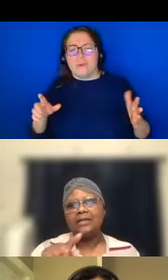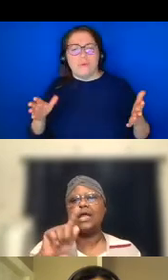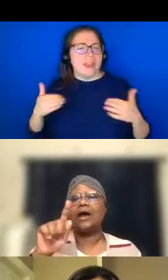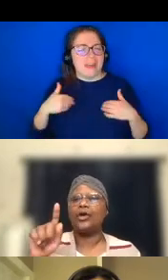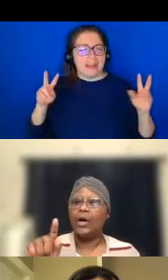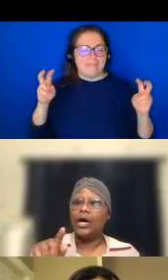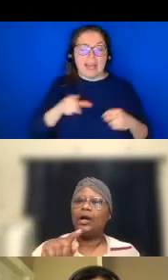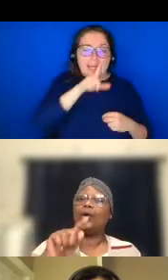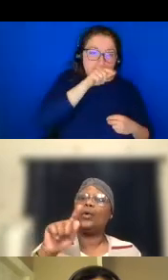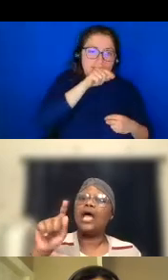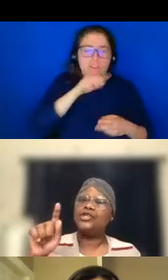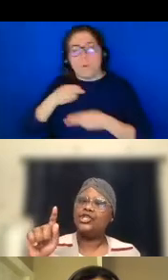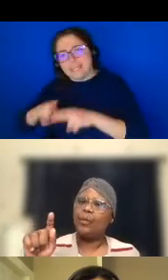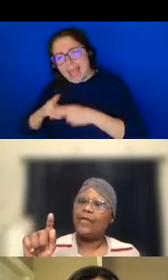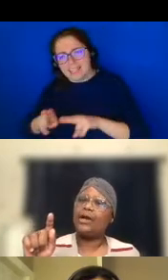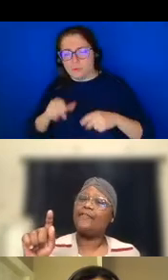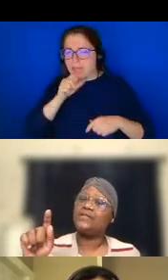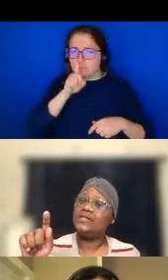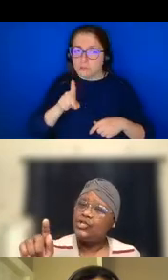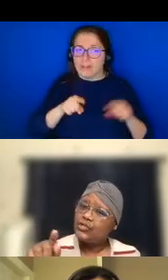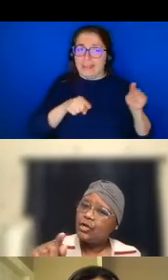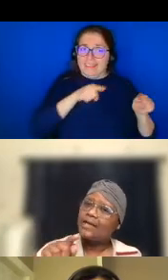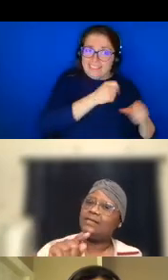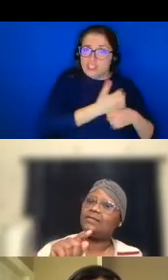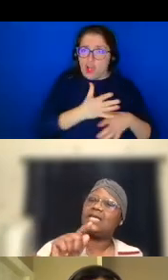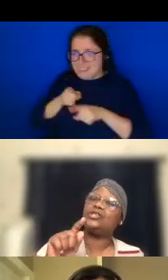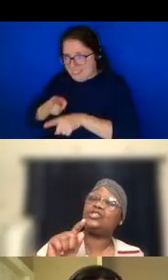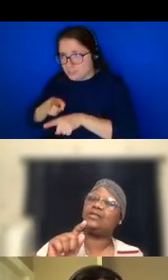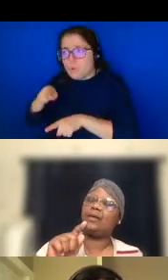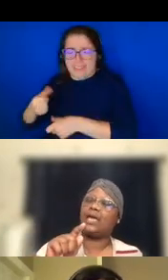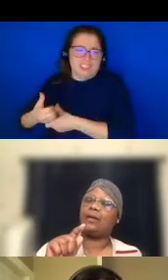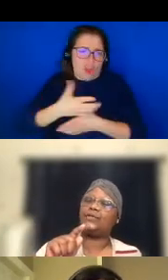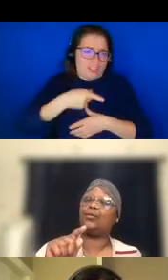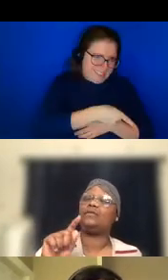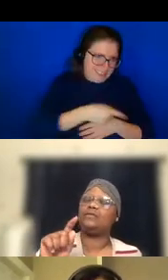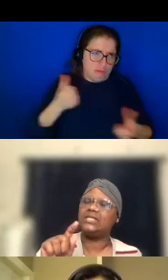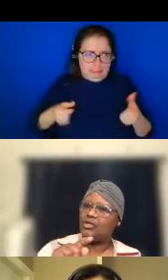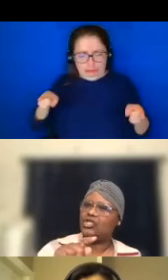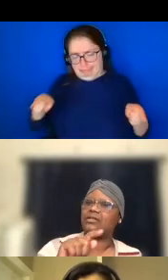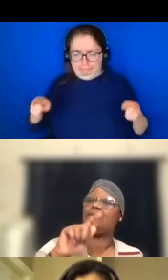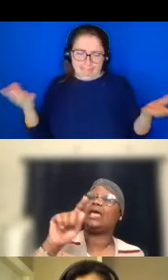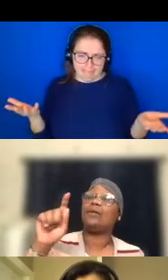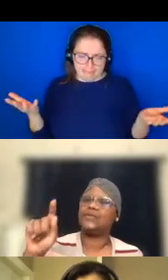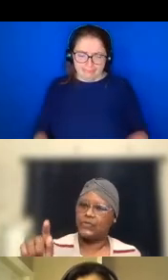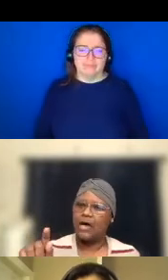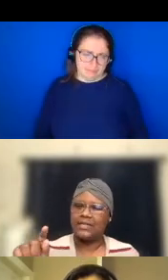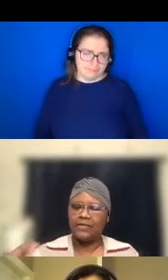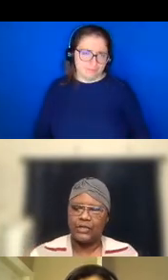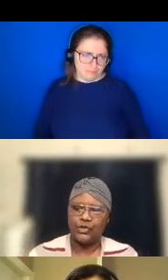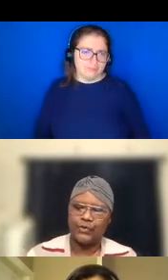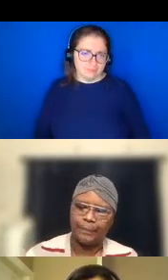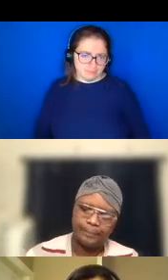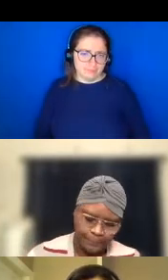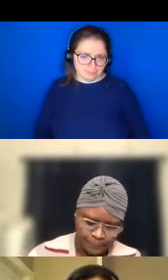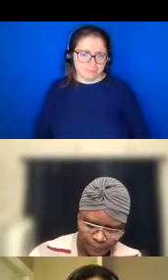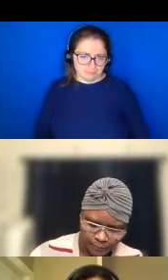egg scenario where we're not sure whether or not the seizures are causing the damage to the hippocampus, or whether the damage to the hippocampus is causing the